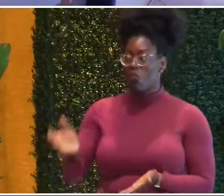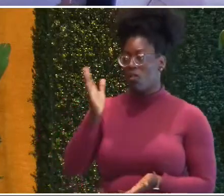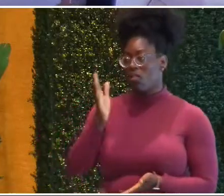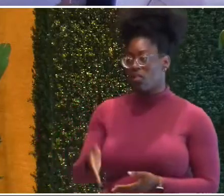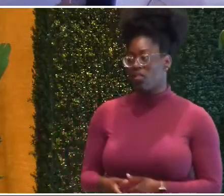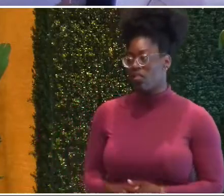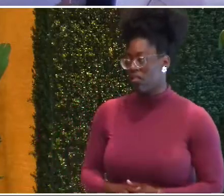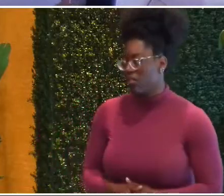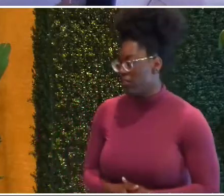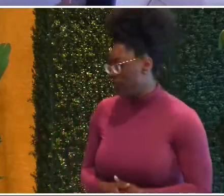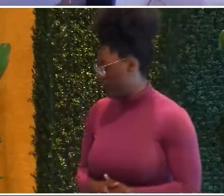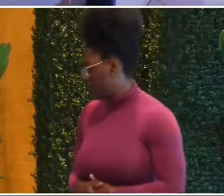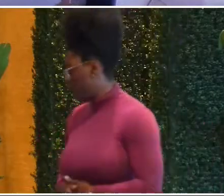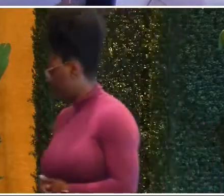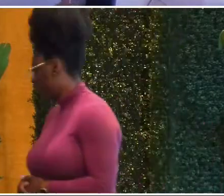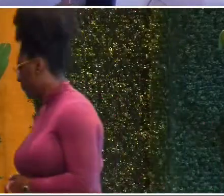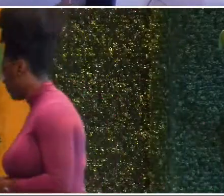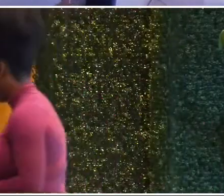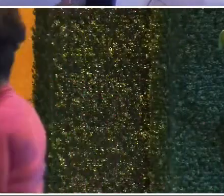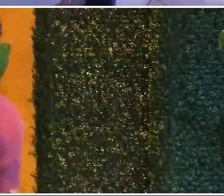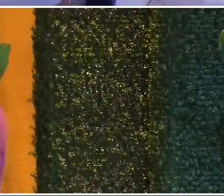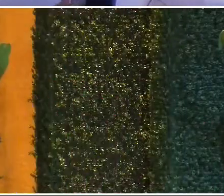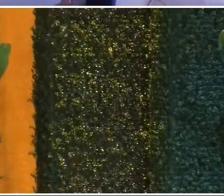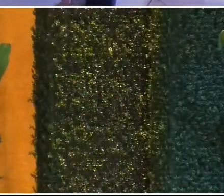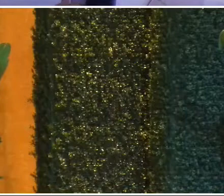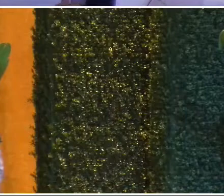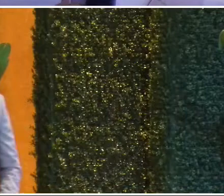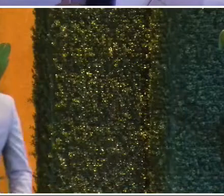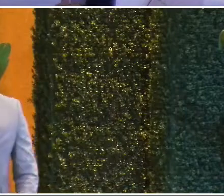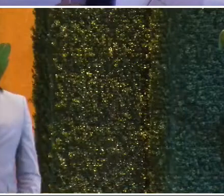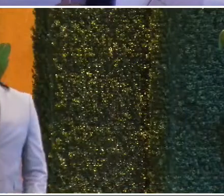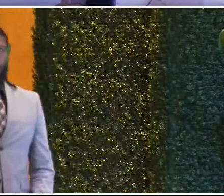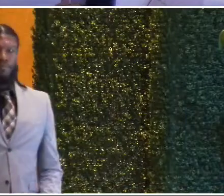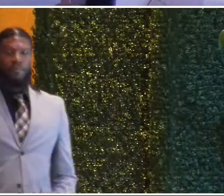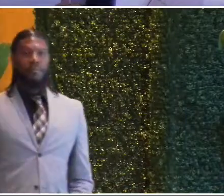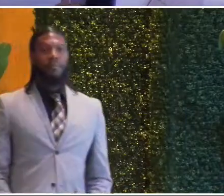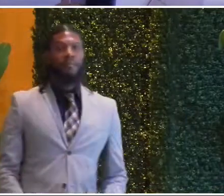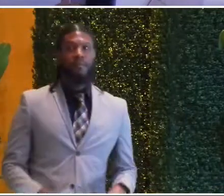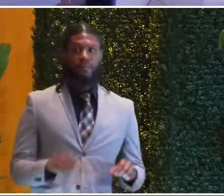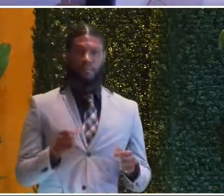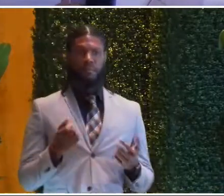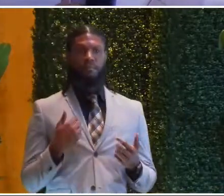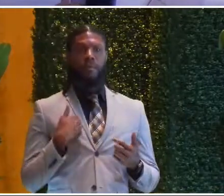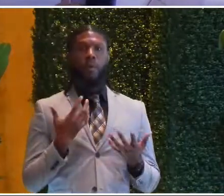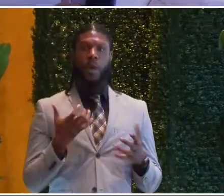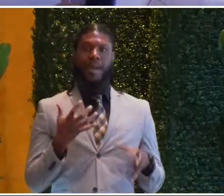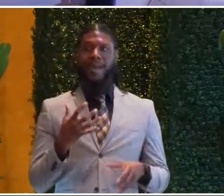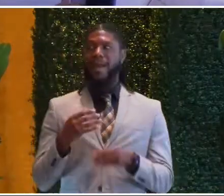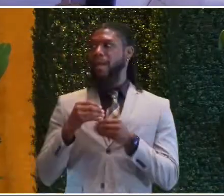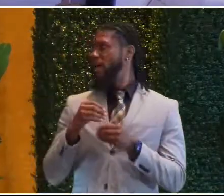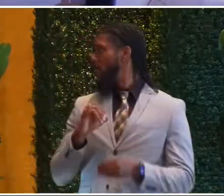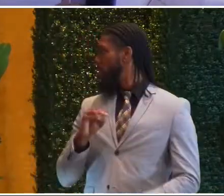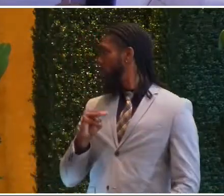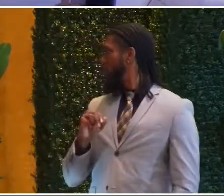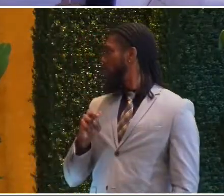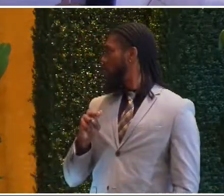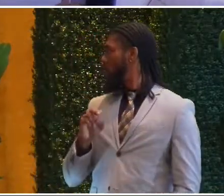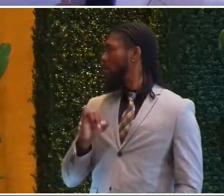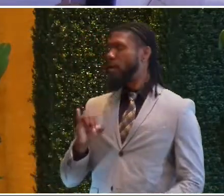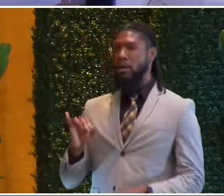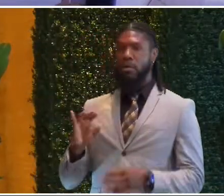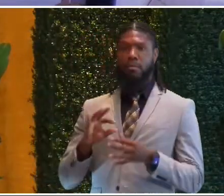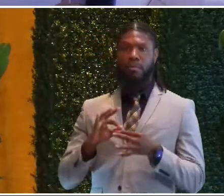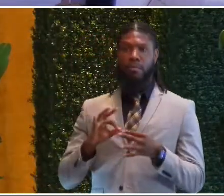Yes, please. I want to pick up on what Imani said, because you can't talk